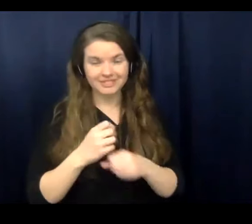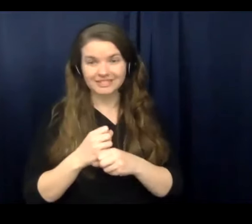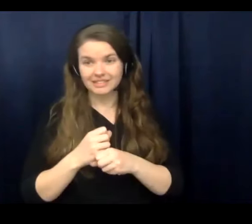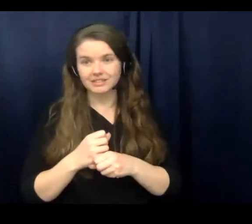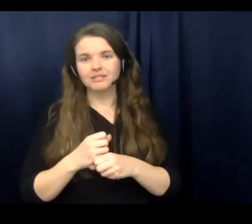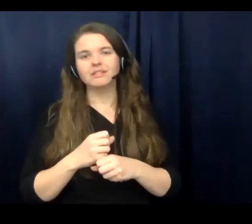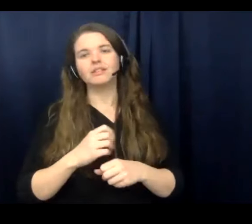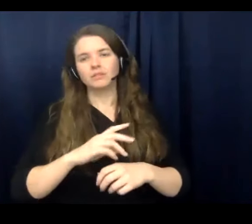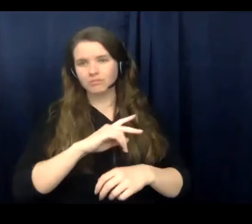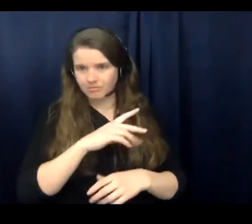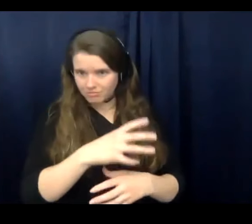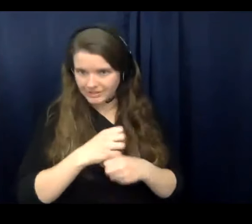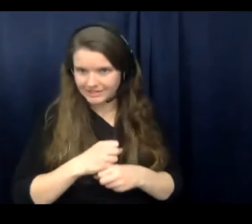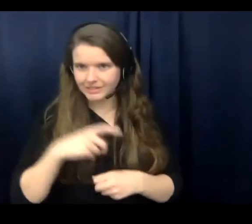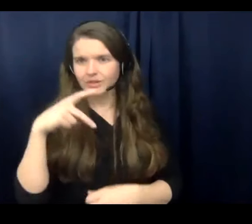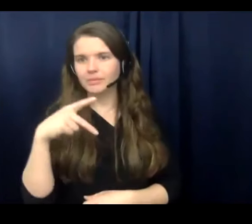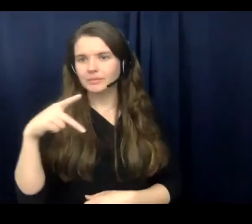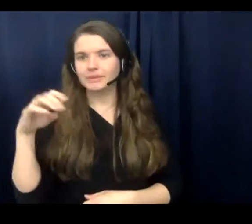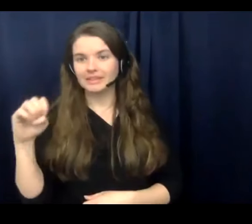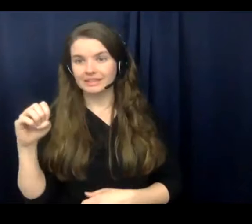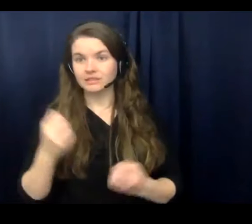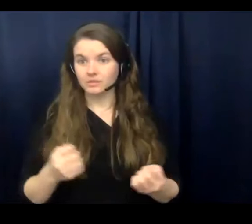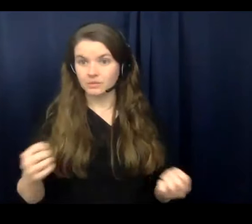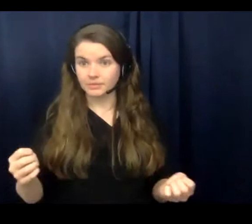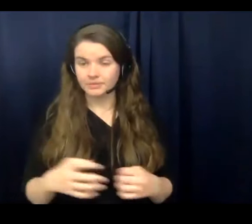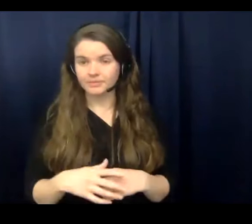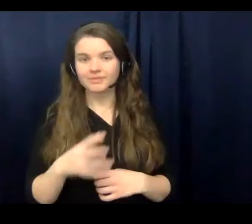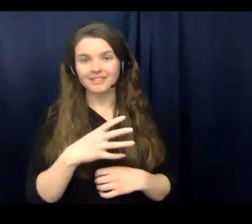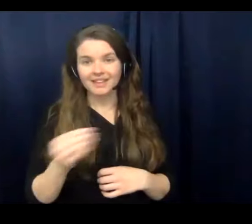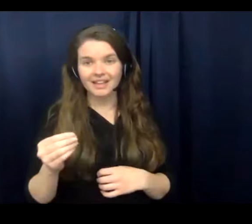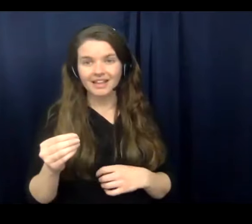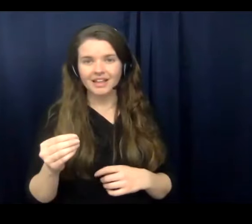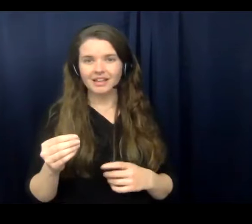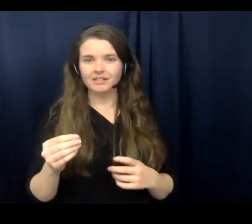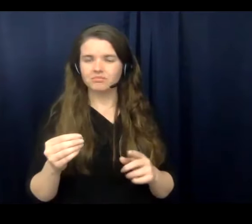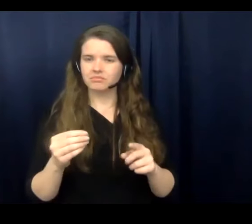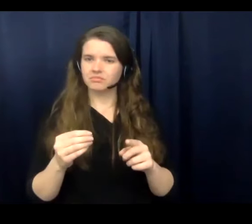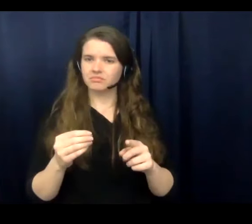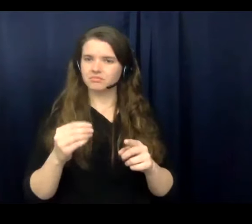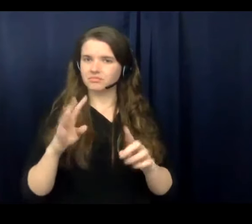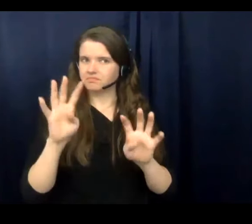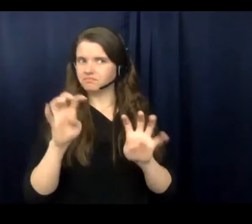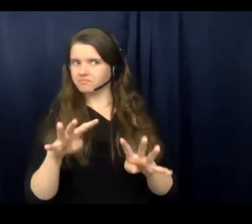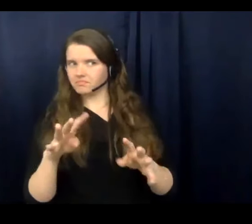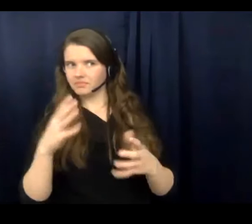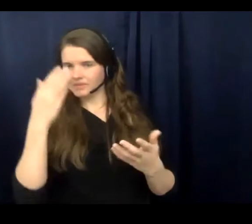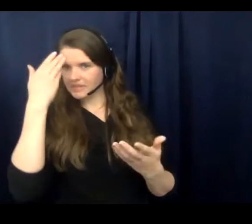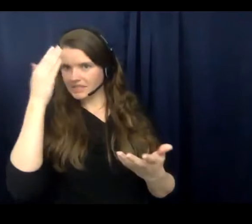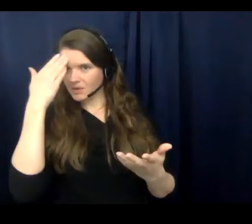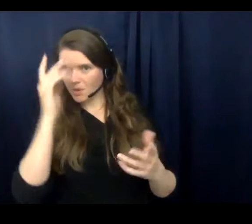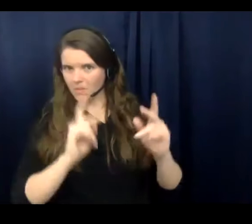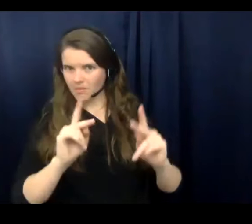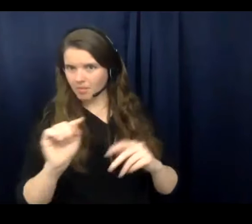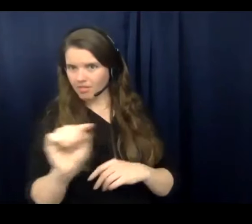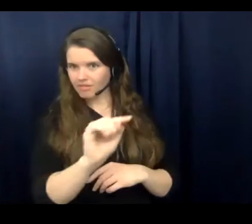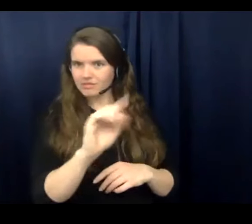personal protection, equipment, and from unlikely, unknown, until now, people and